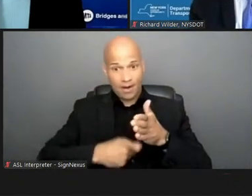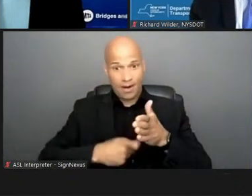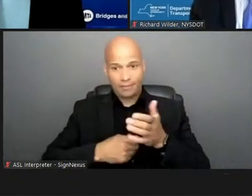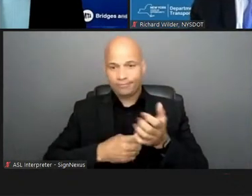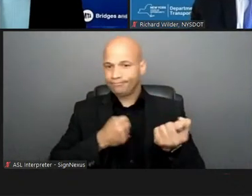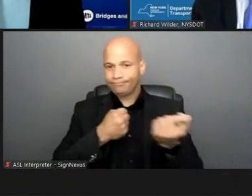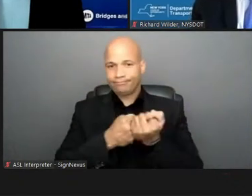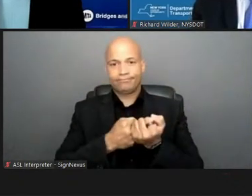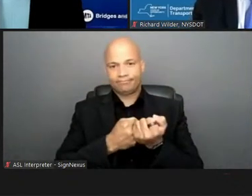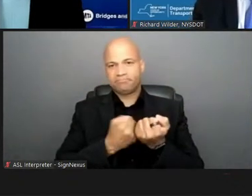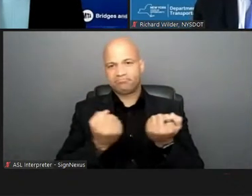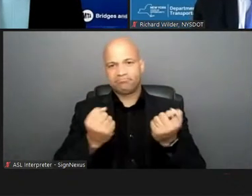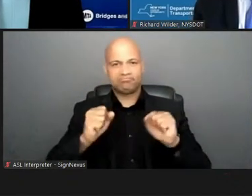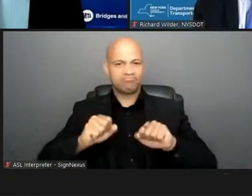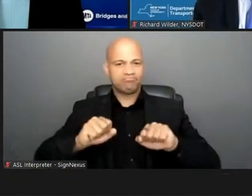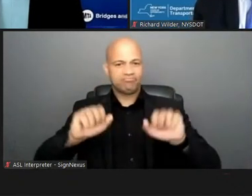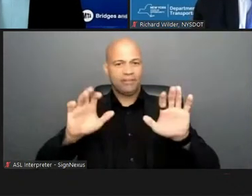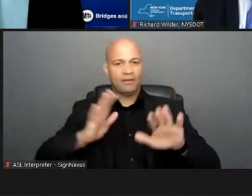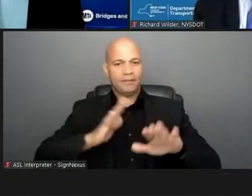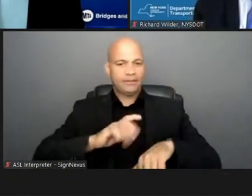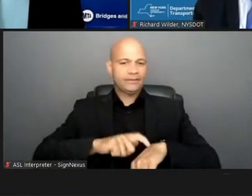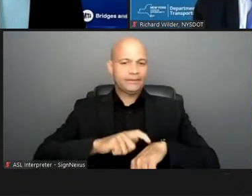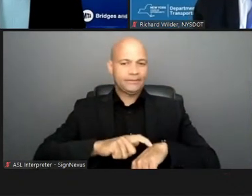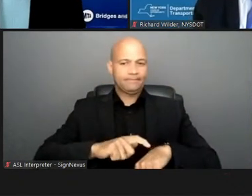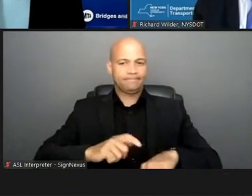could see the rest of my time thank you